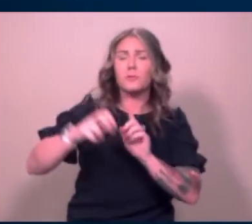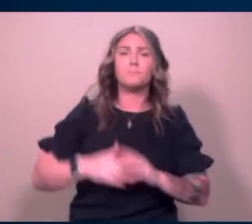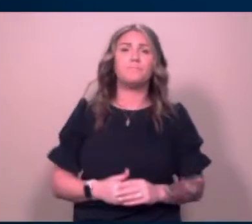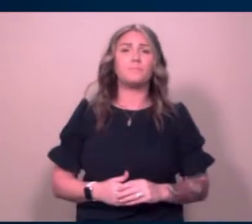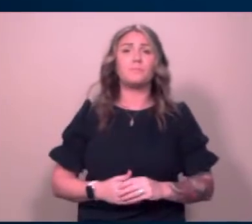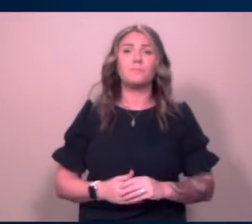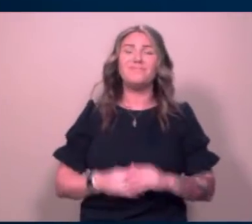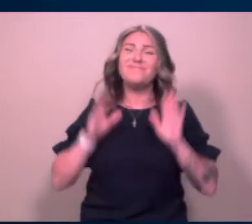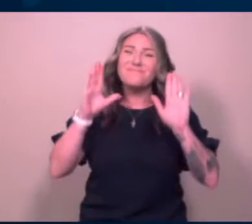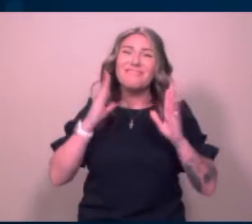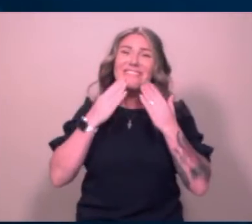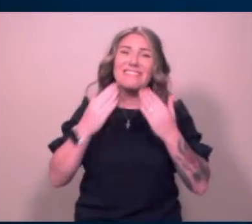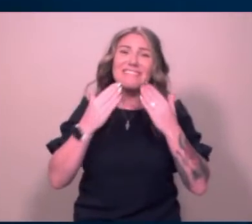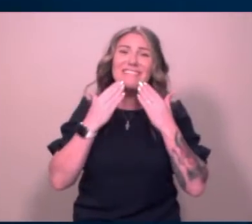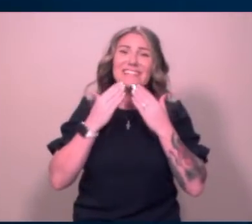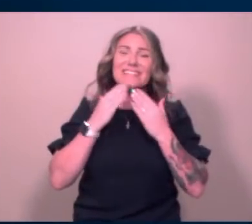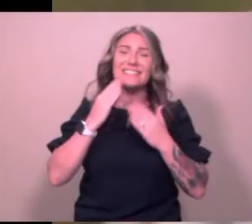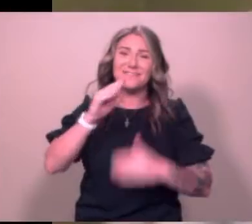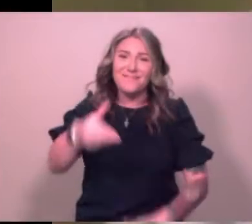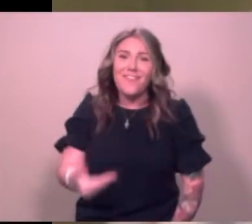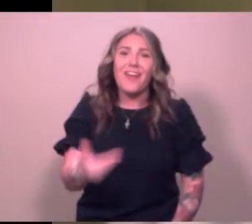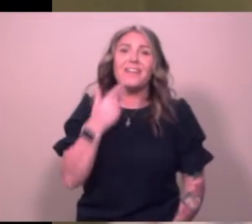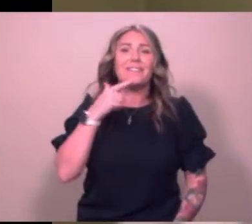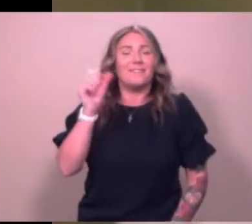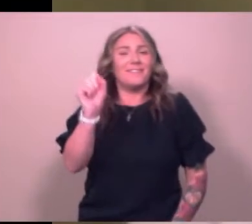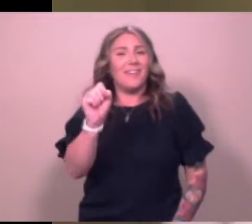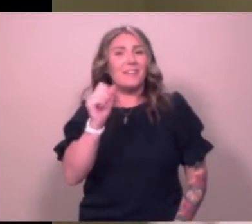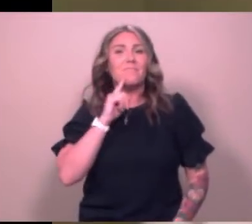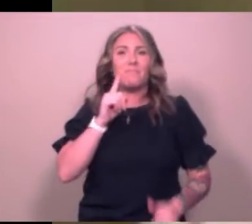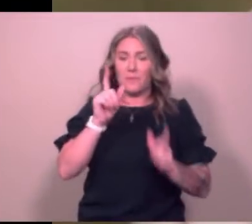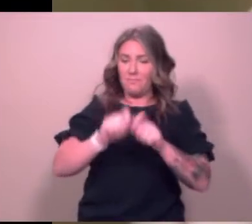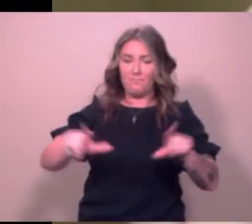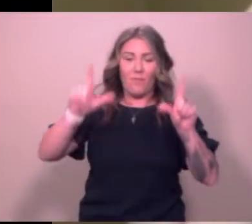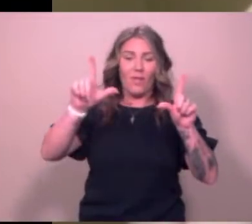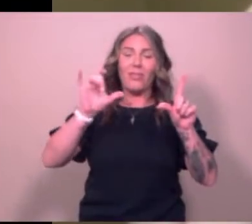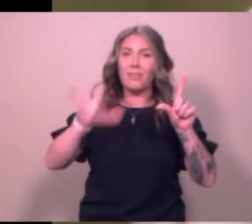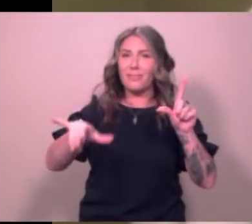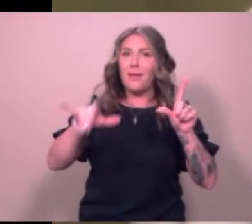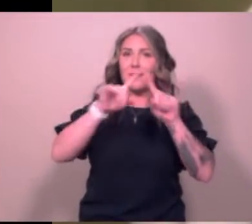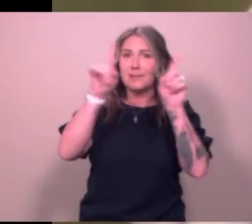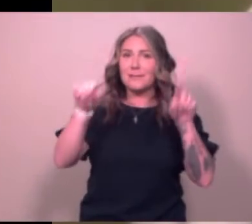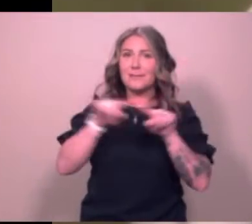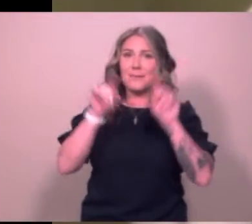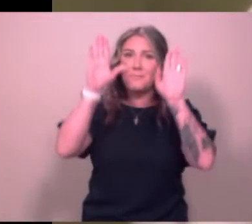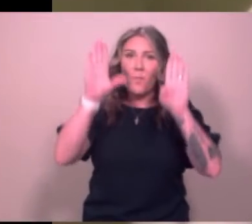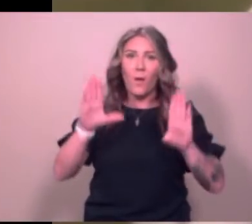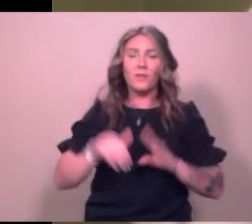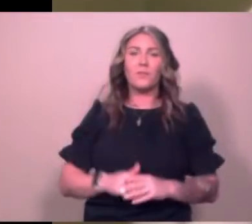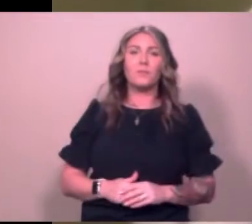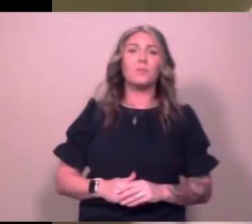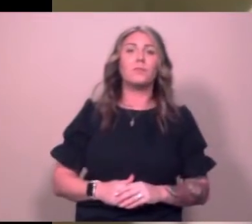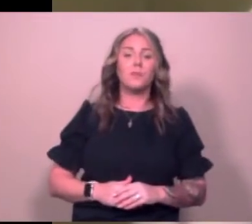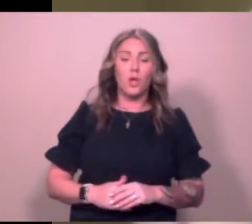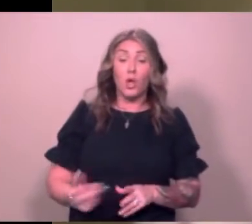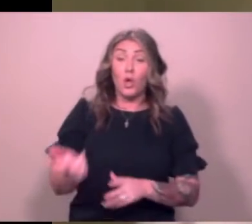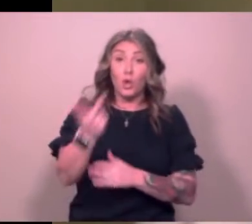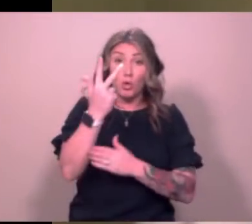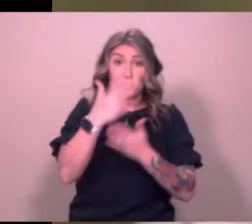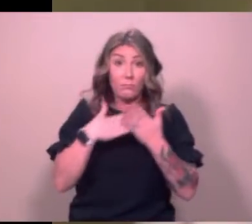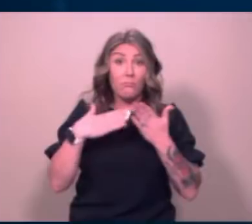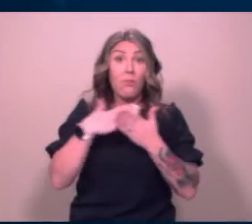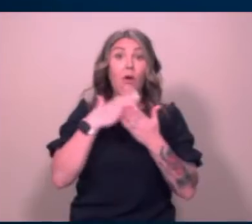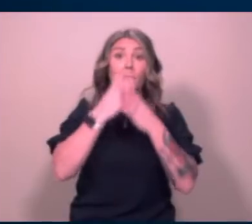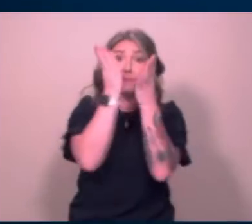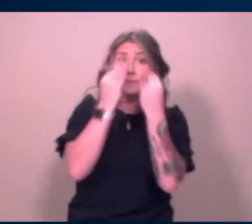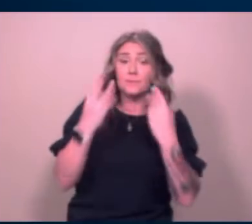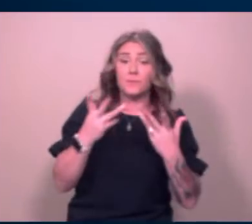Great, thanks for inviting me today, and yeah, if you'd put up the slide, that would be great. There's 3 pieces of information I want